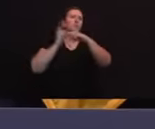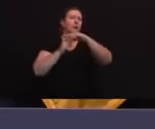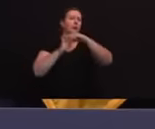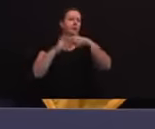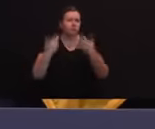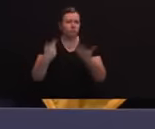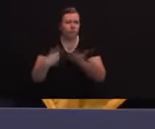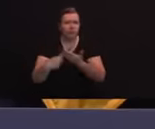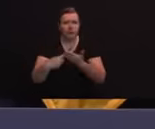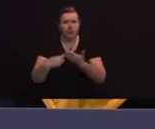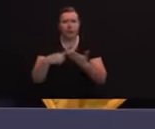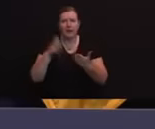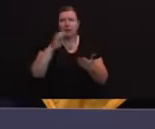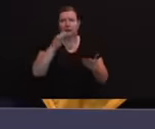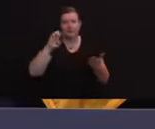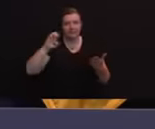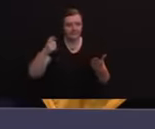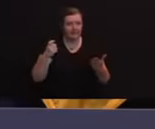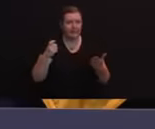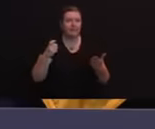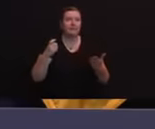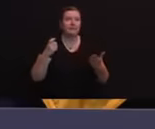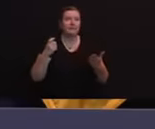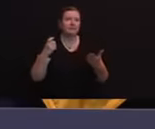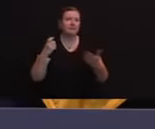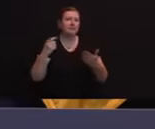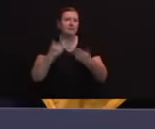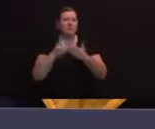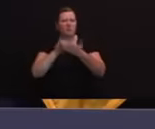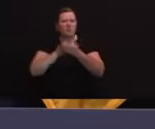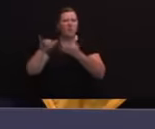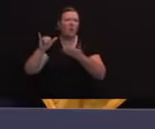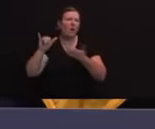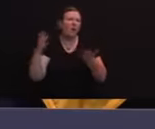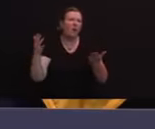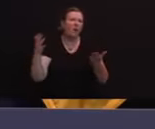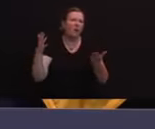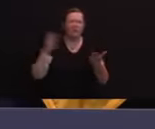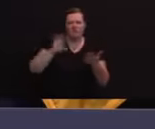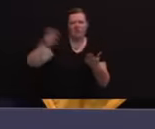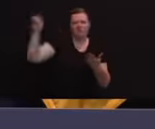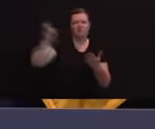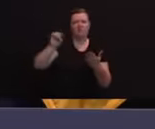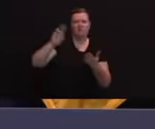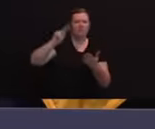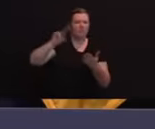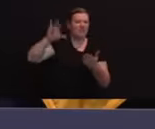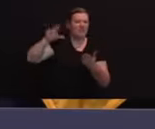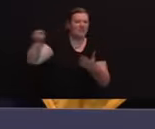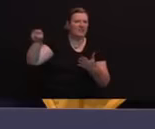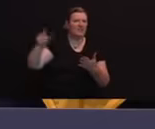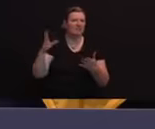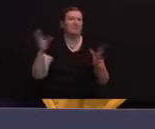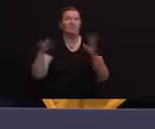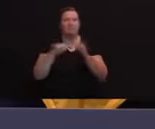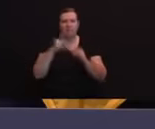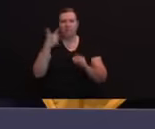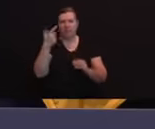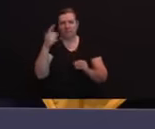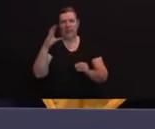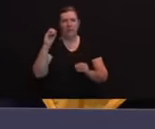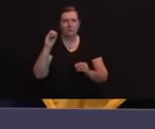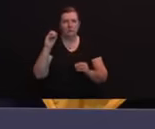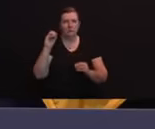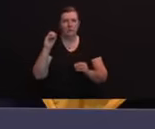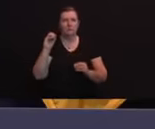more recently, the metro New York suburbs. 12 of our 21 counties in the testing are in triple digits